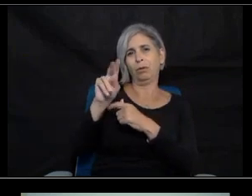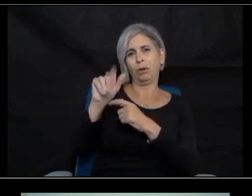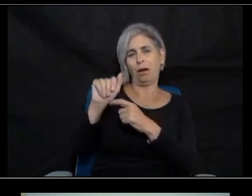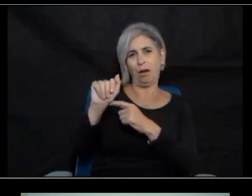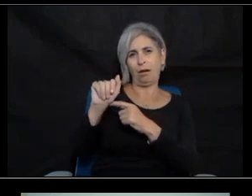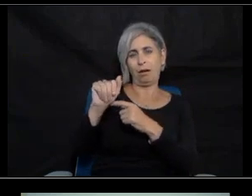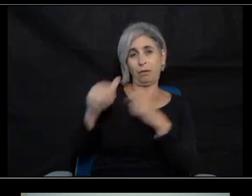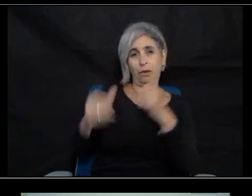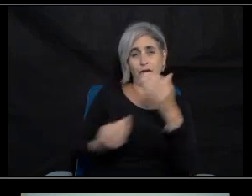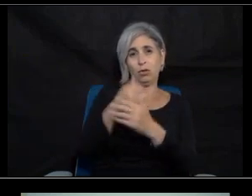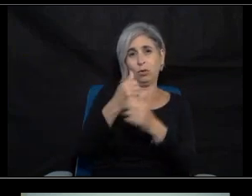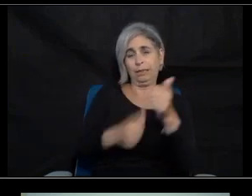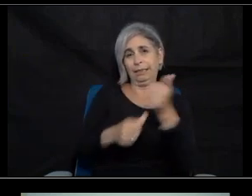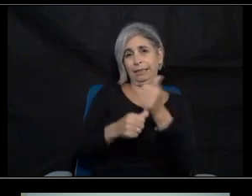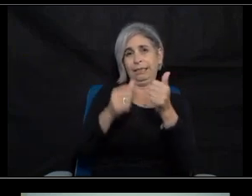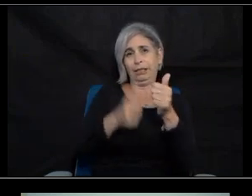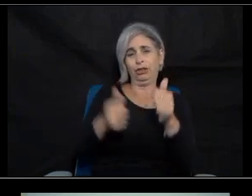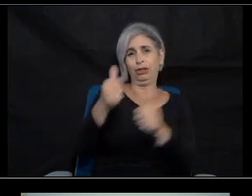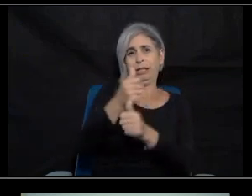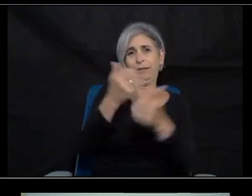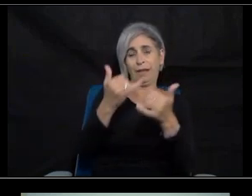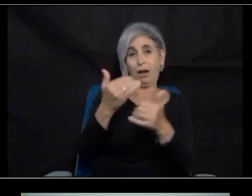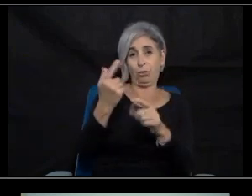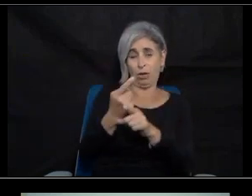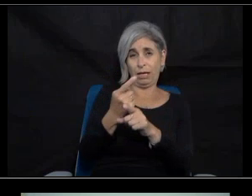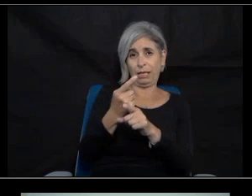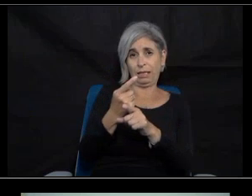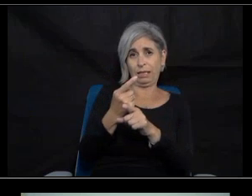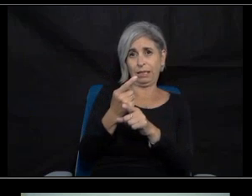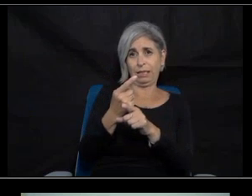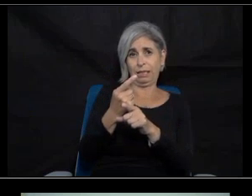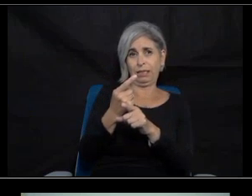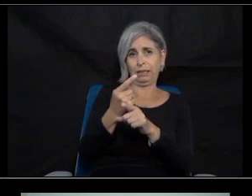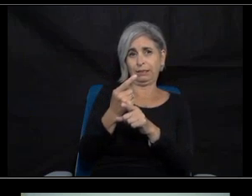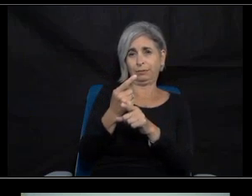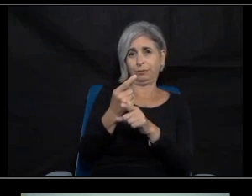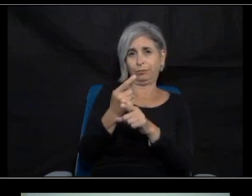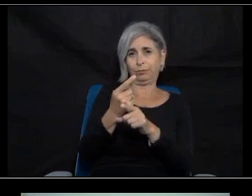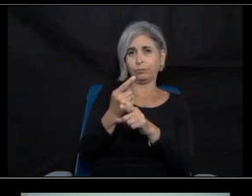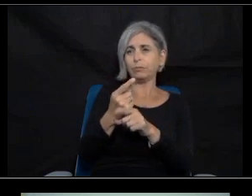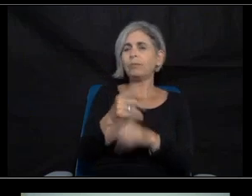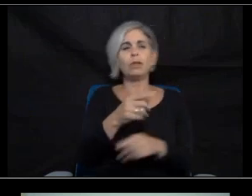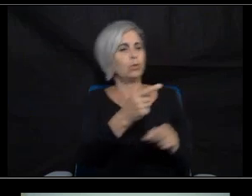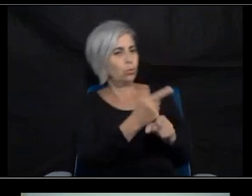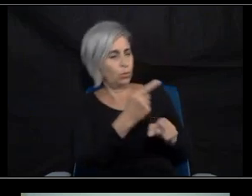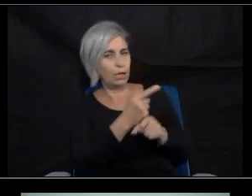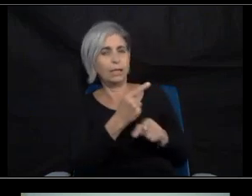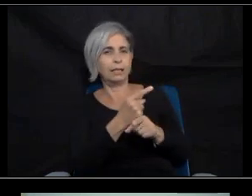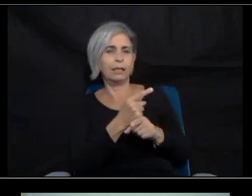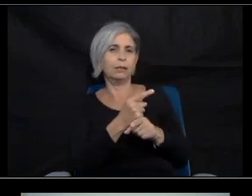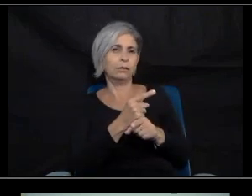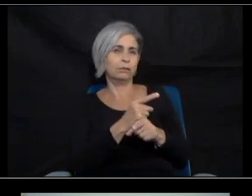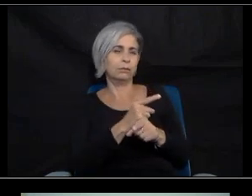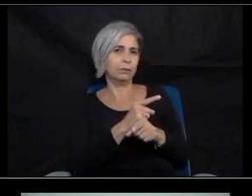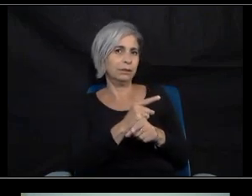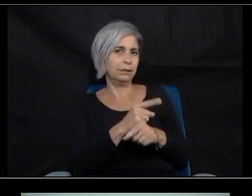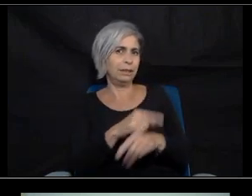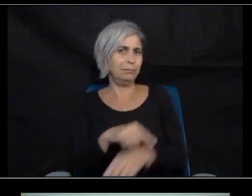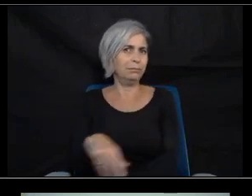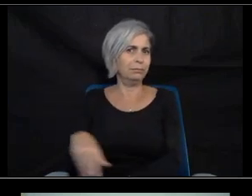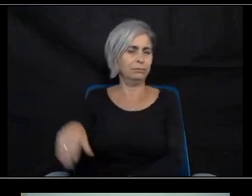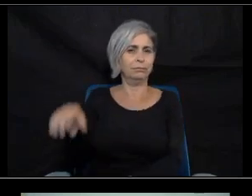Assistant Chief. Is that correct, Lori? Yes, Hugh Bruder just started with